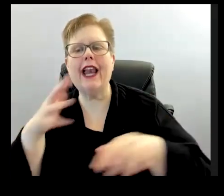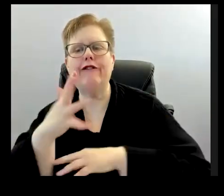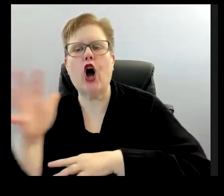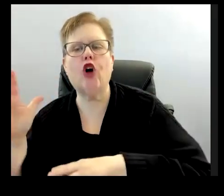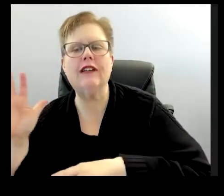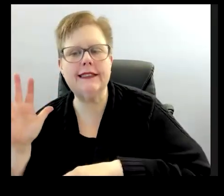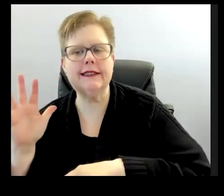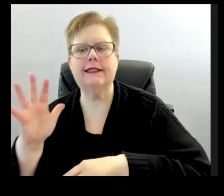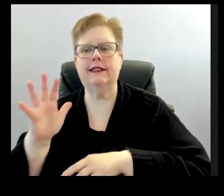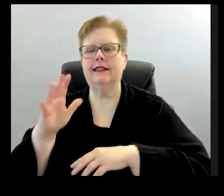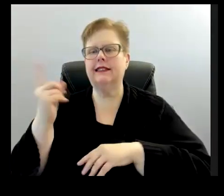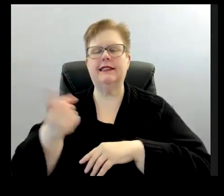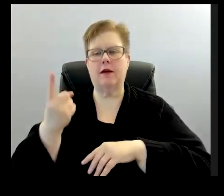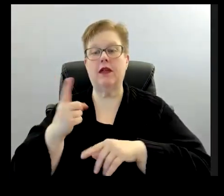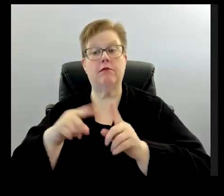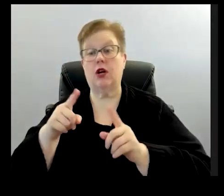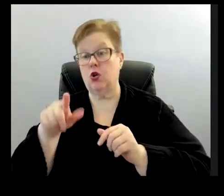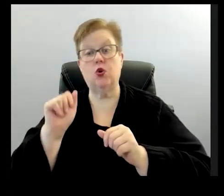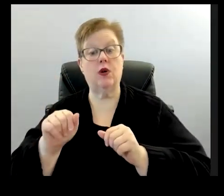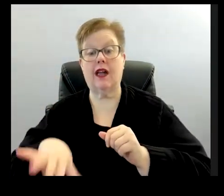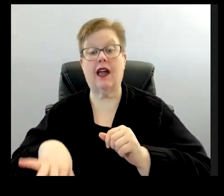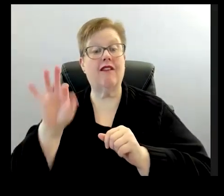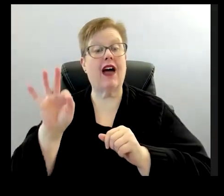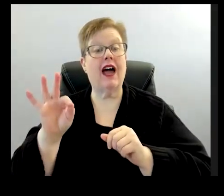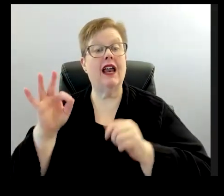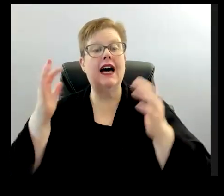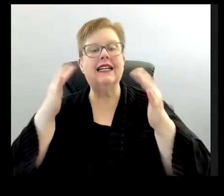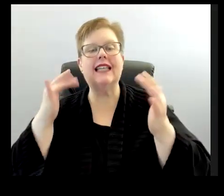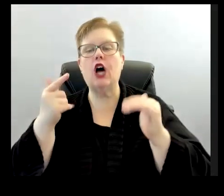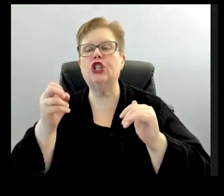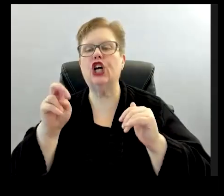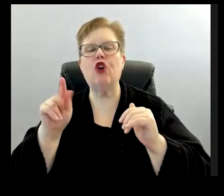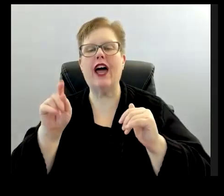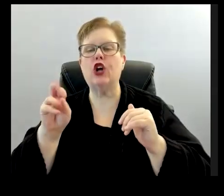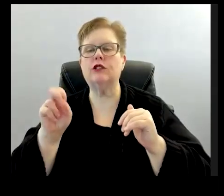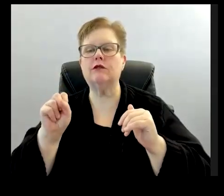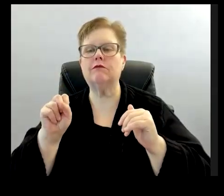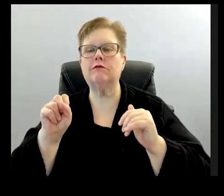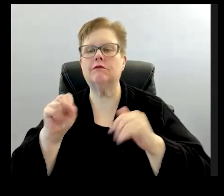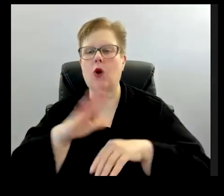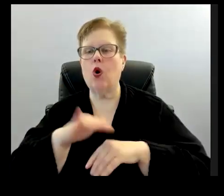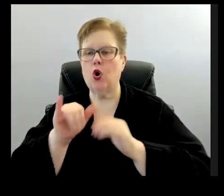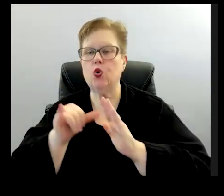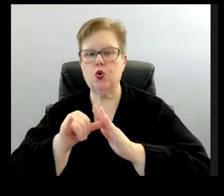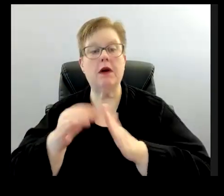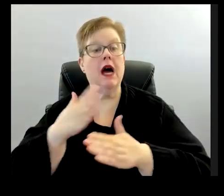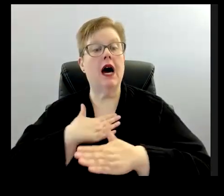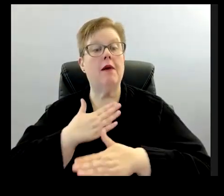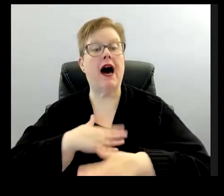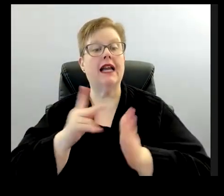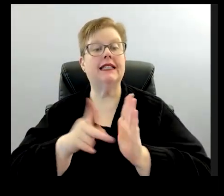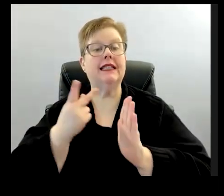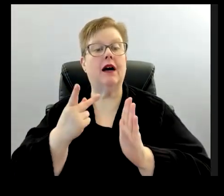rainforest, things like that. But you can also find sound generators on YouTube. Body doubling platforms